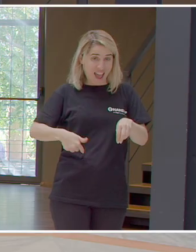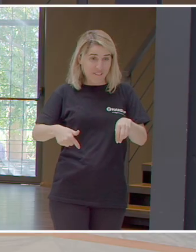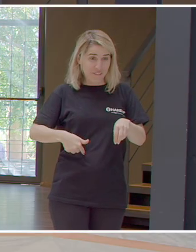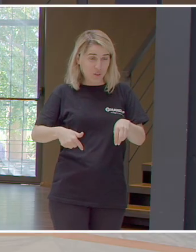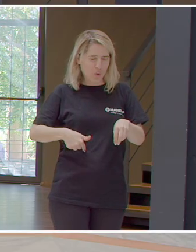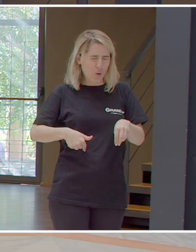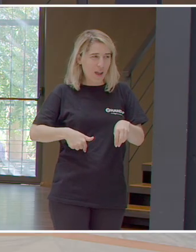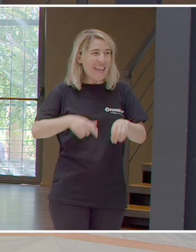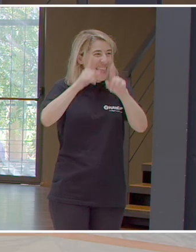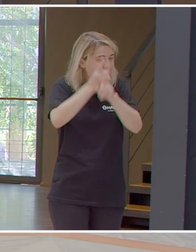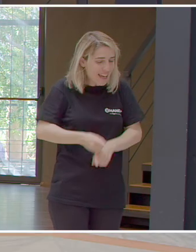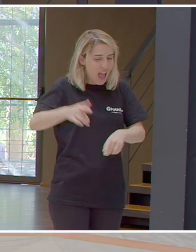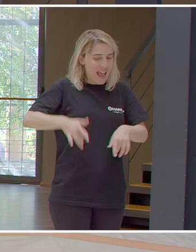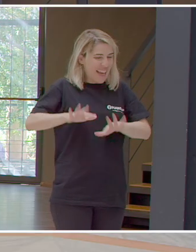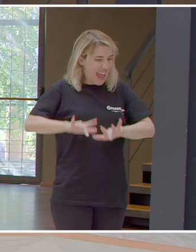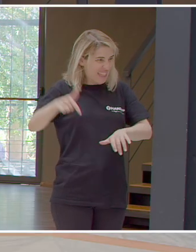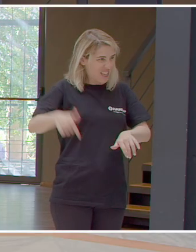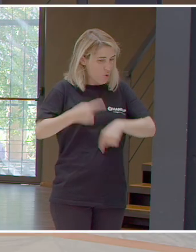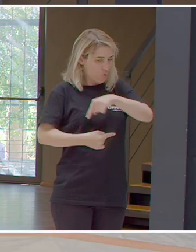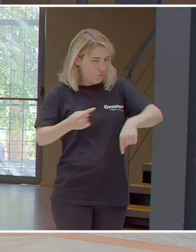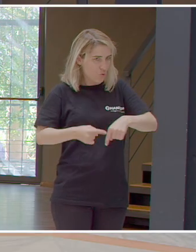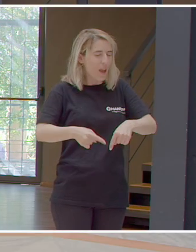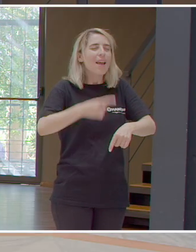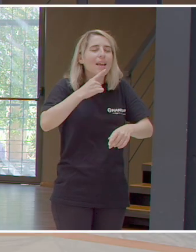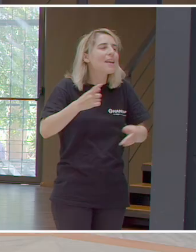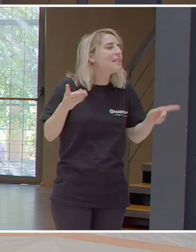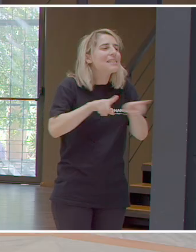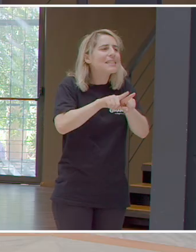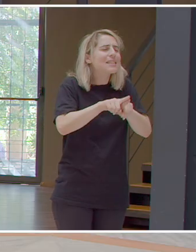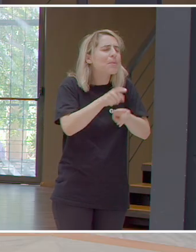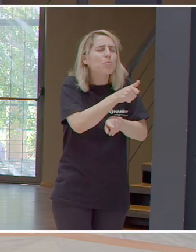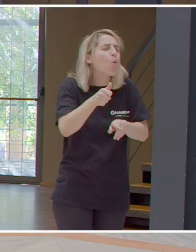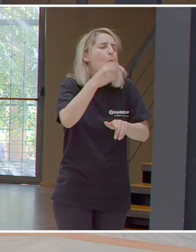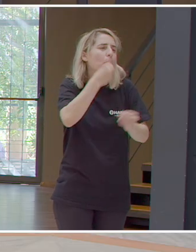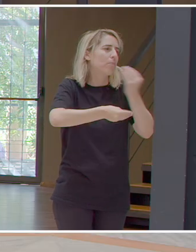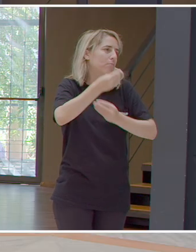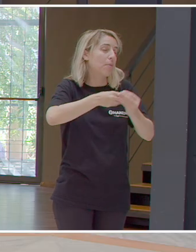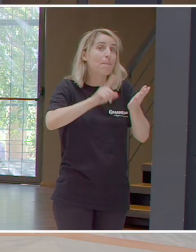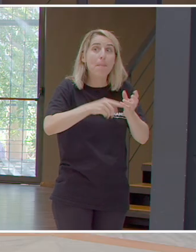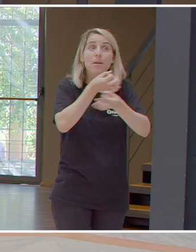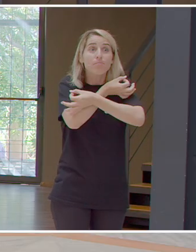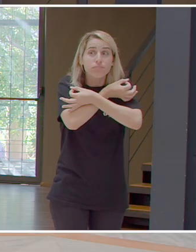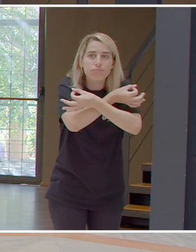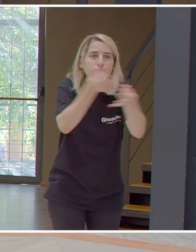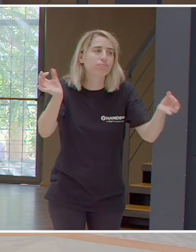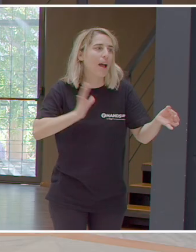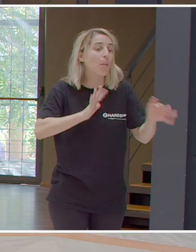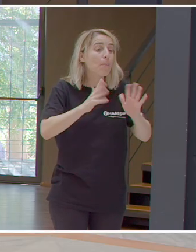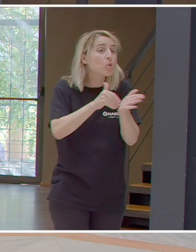diet sensitive. And I was like, I need to talk to people about what they can do to prevent this instead